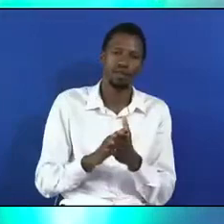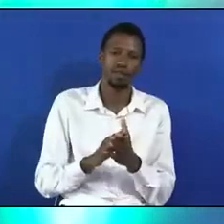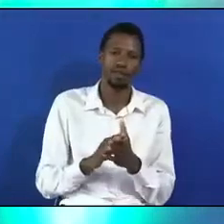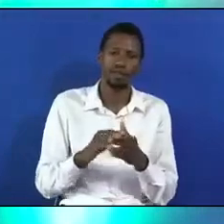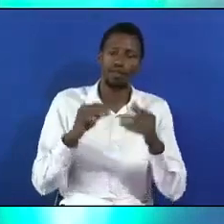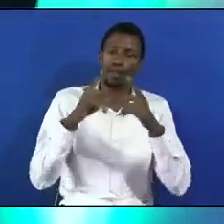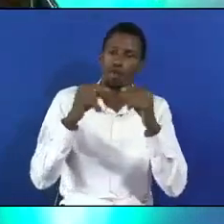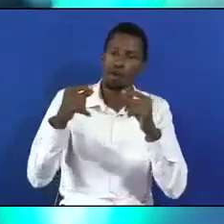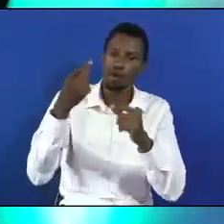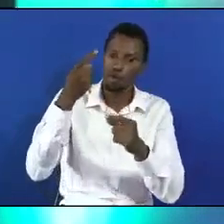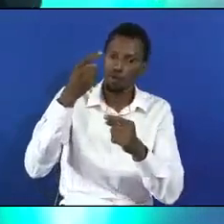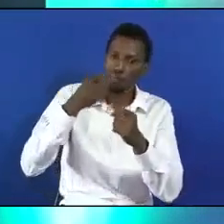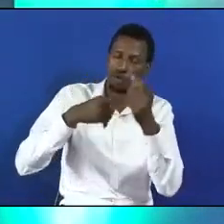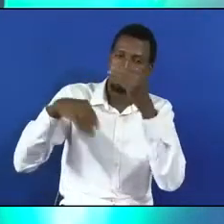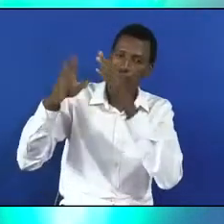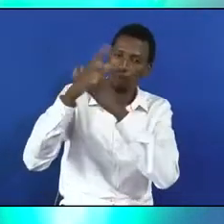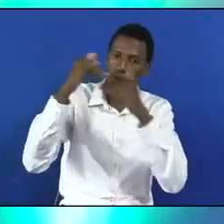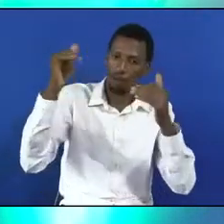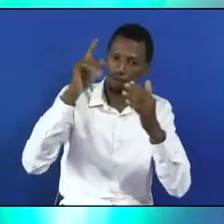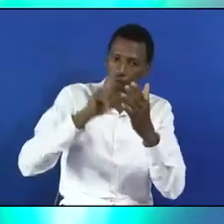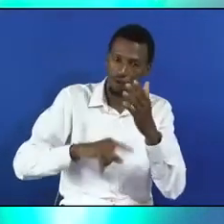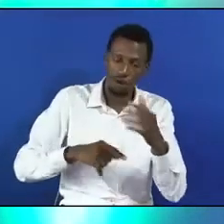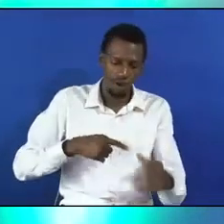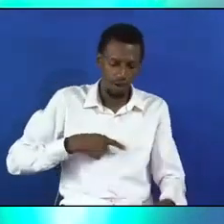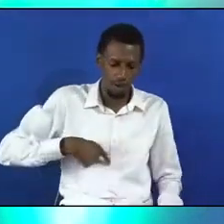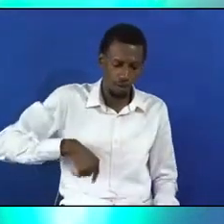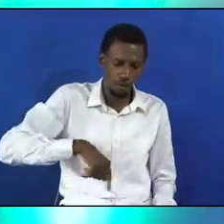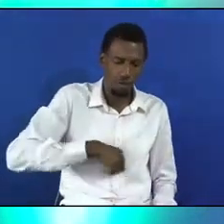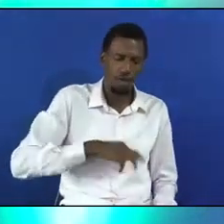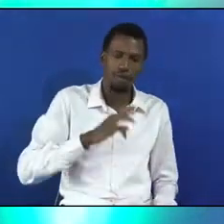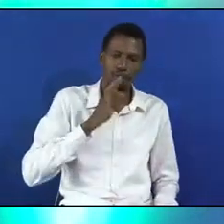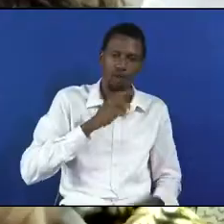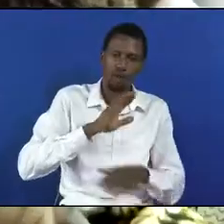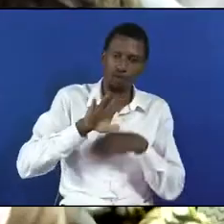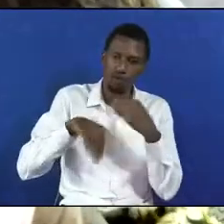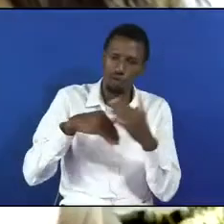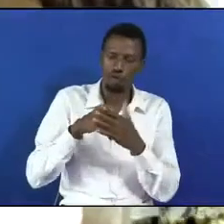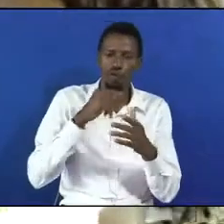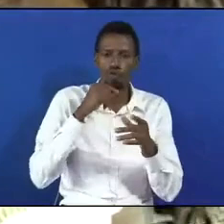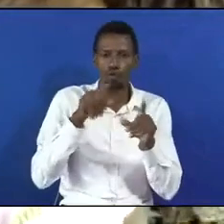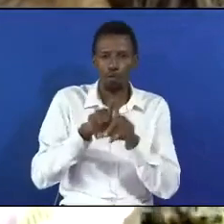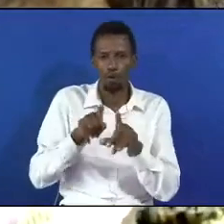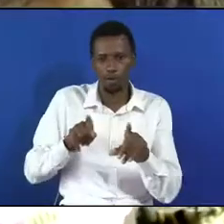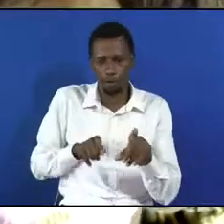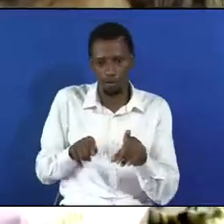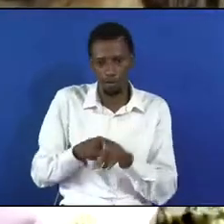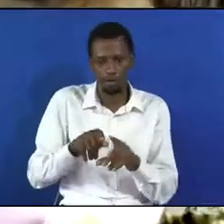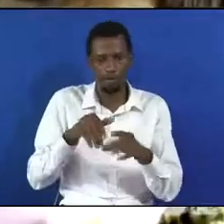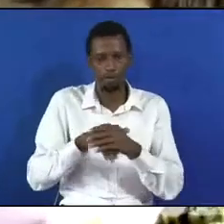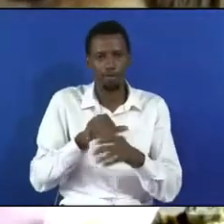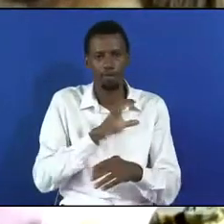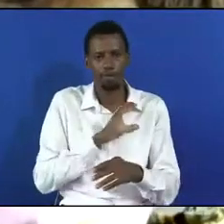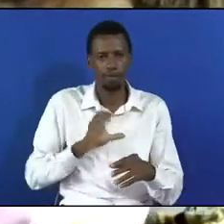of heaven is that we are all brothers and sisters in Christ. Hallelujah.